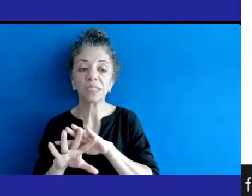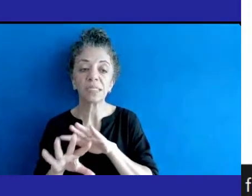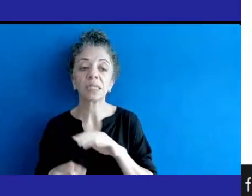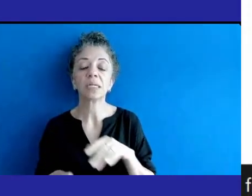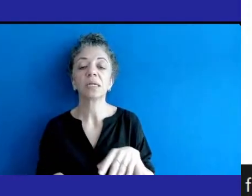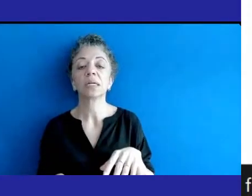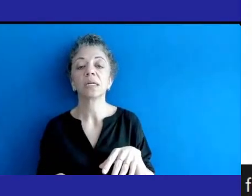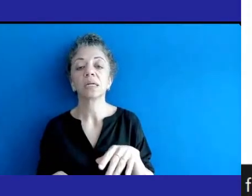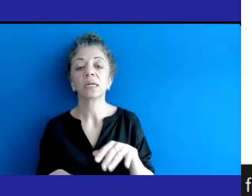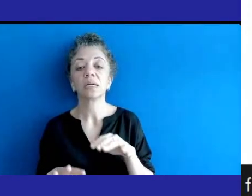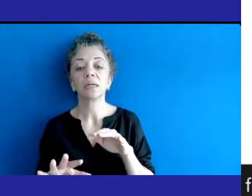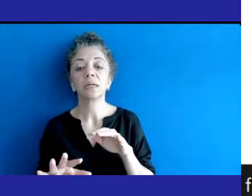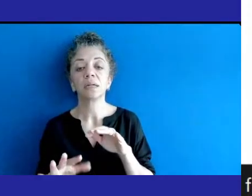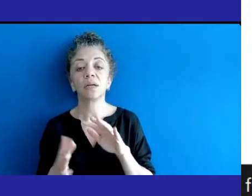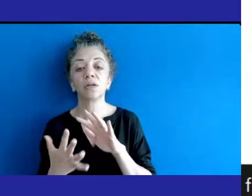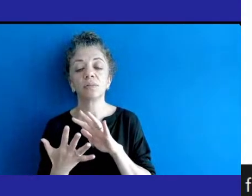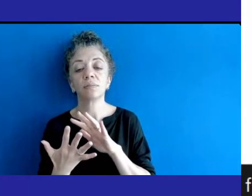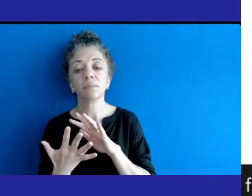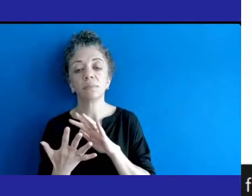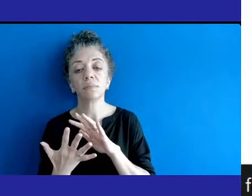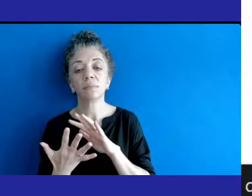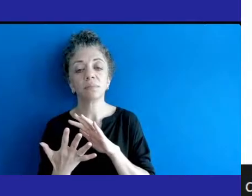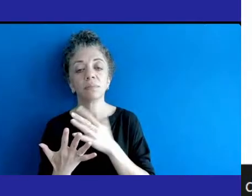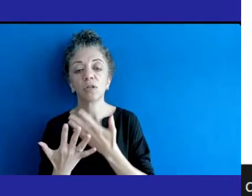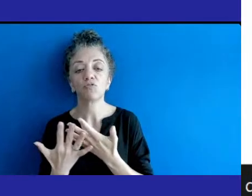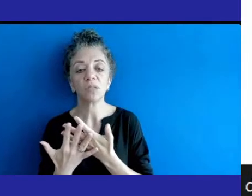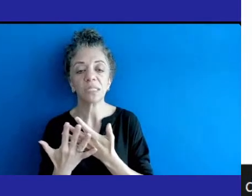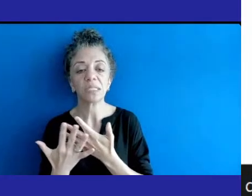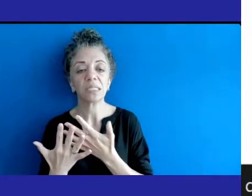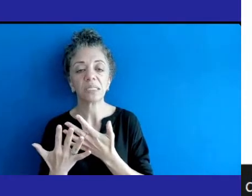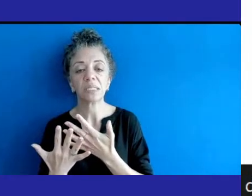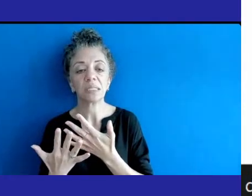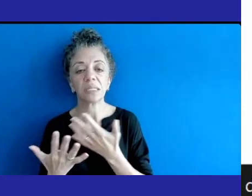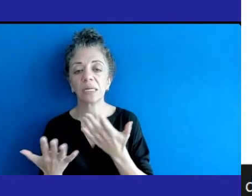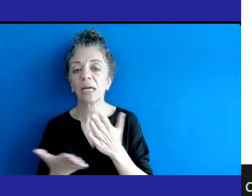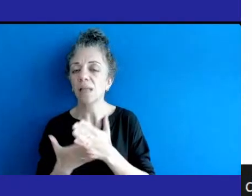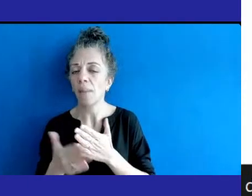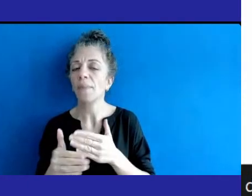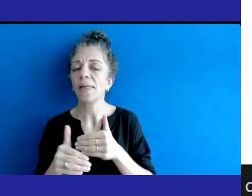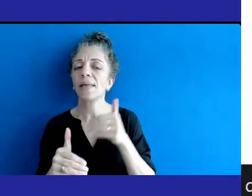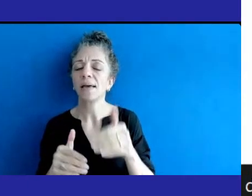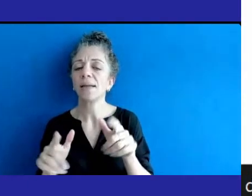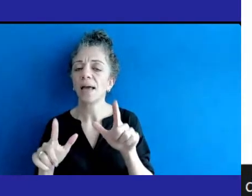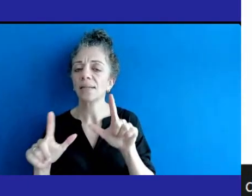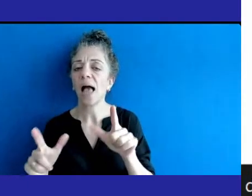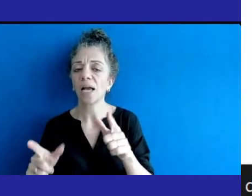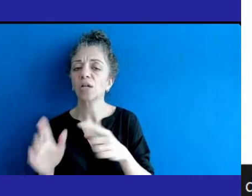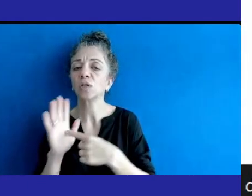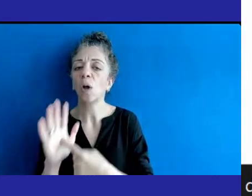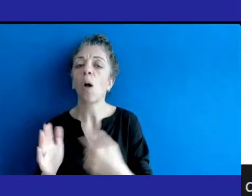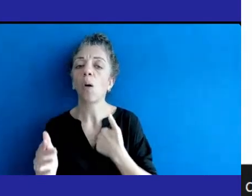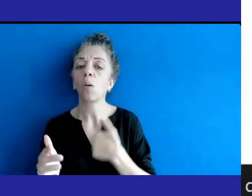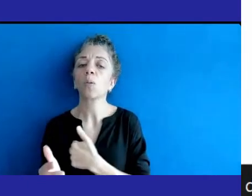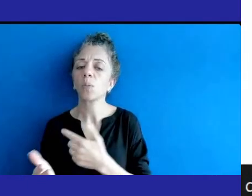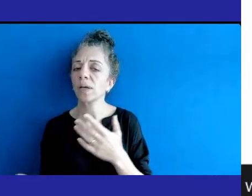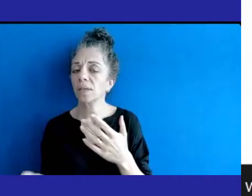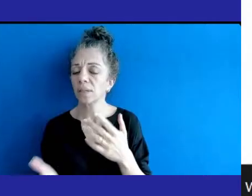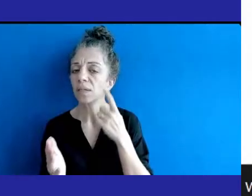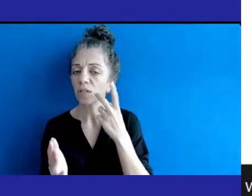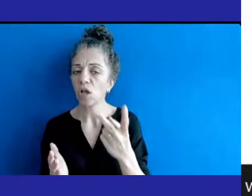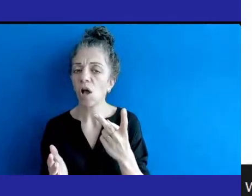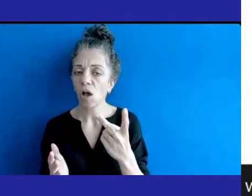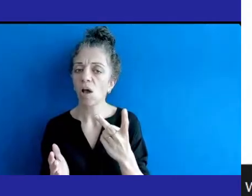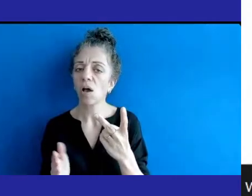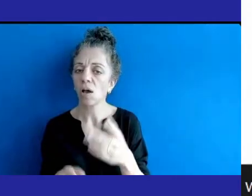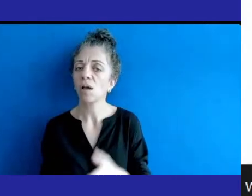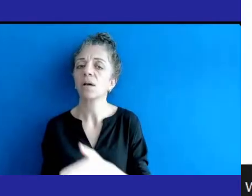ratio. And as the next slide will point out, we saw increases in the substance use measures, in the mental